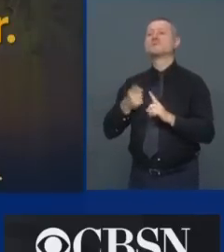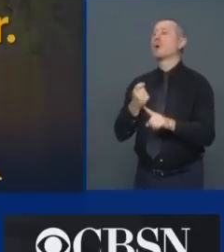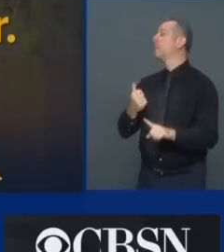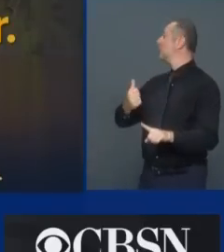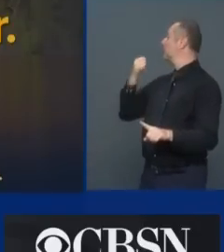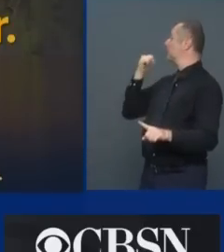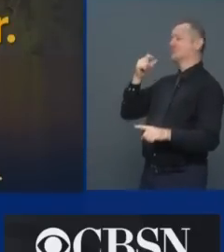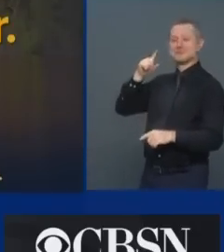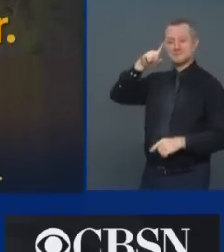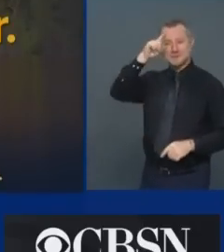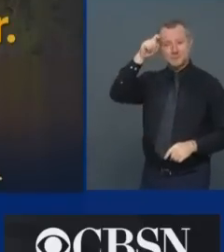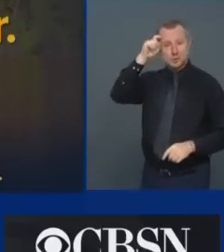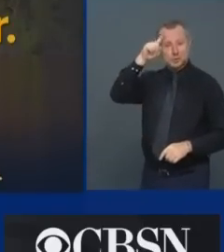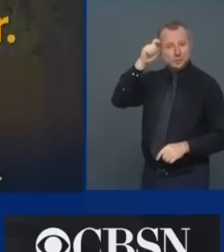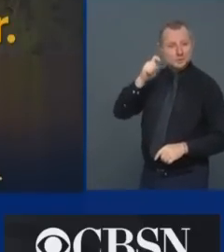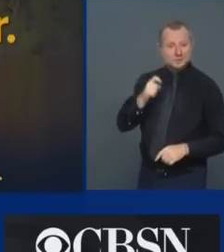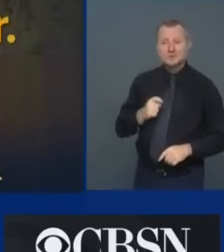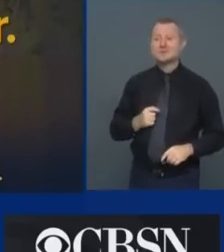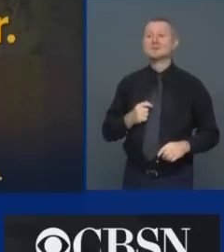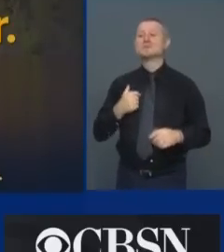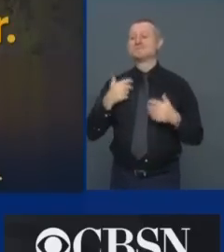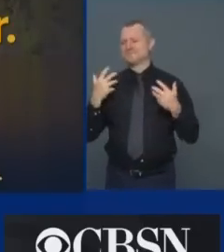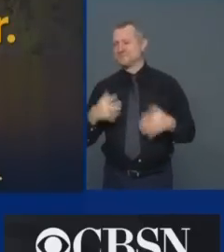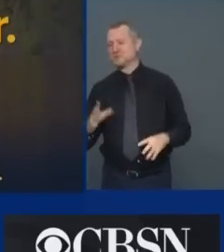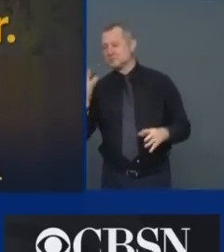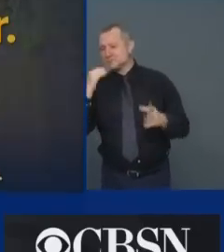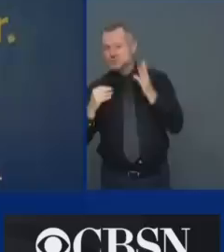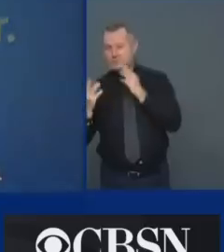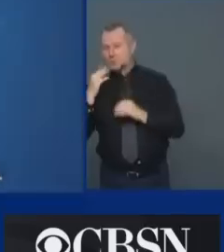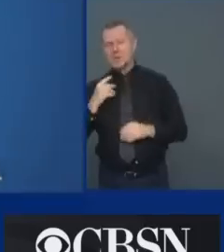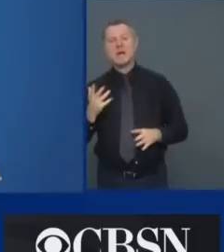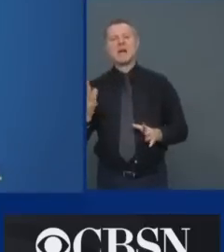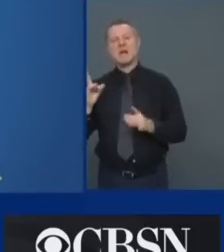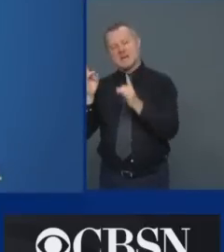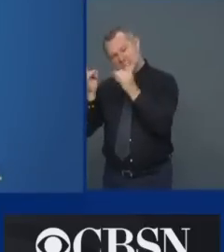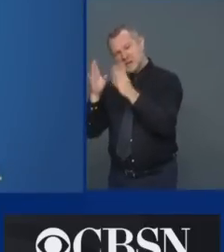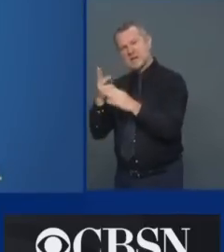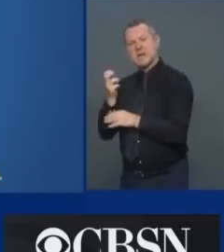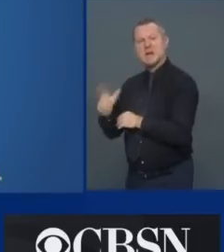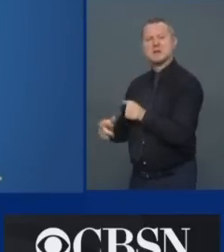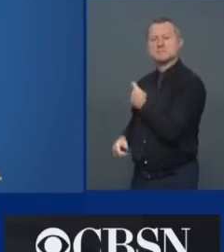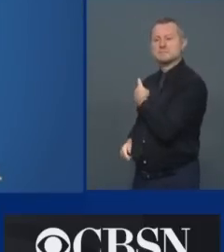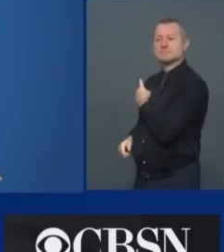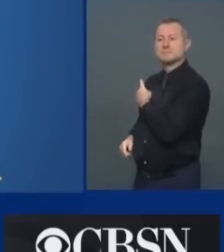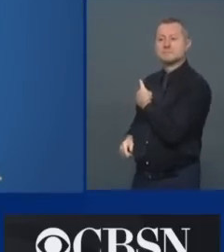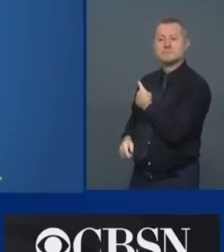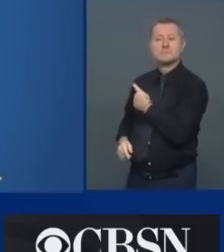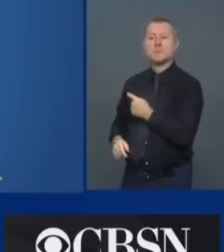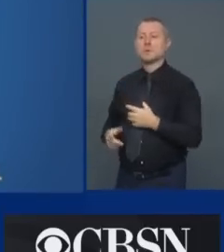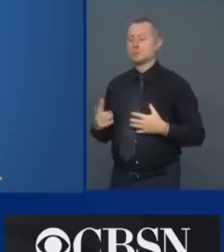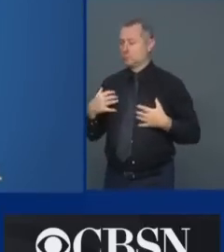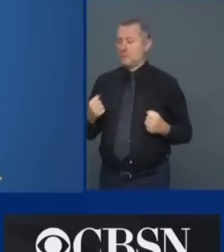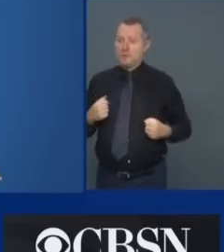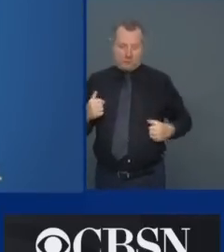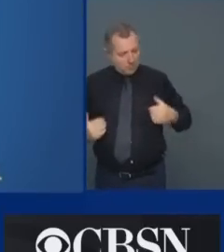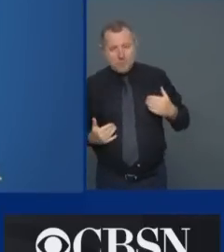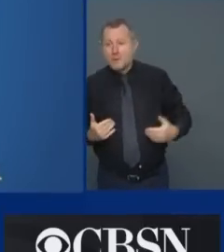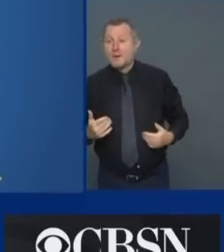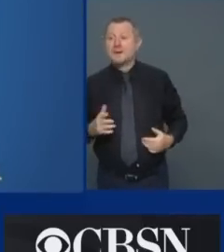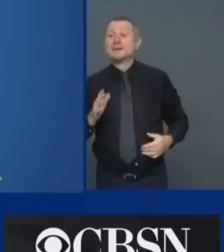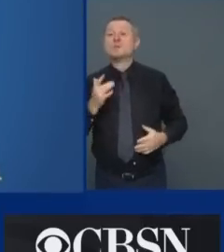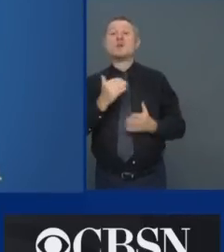hell and back. Let's learn the lessons. And one of the basic lessons, if you don't wear a